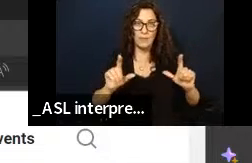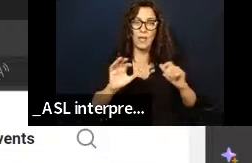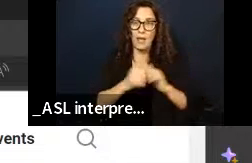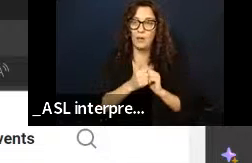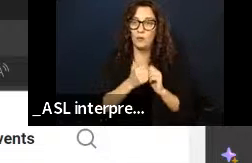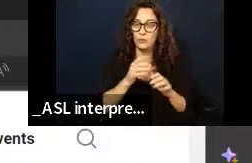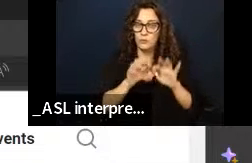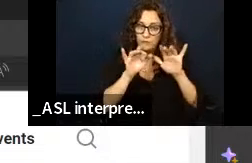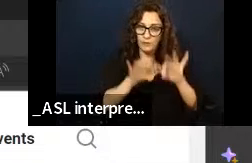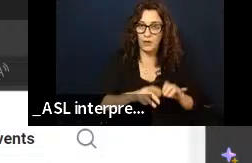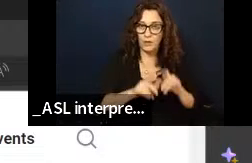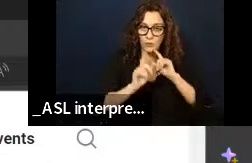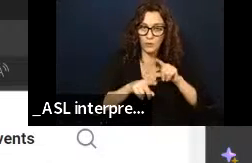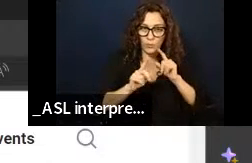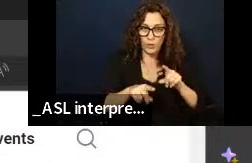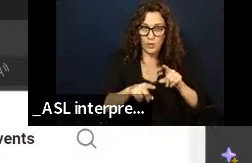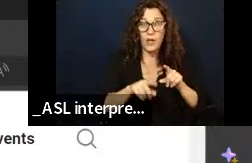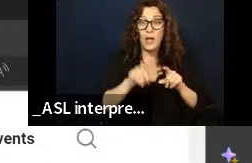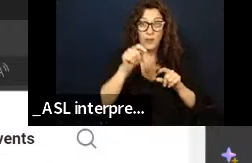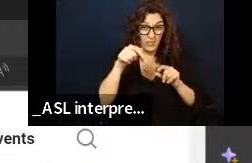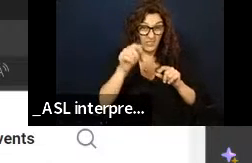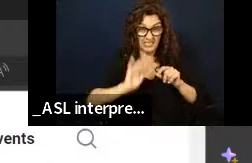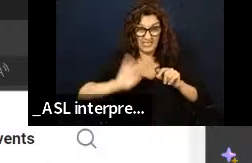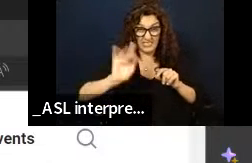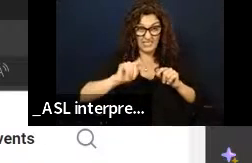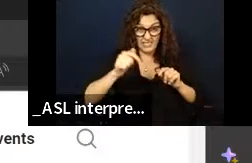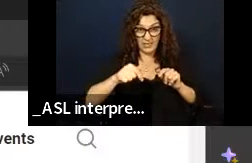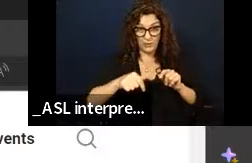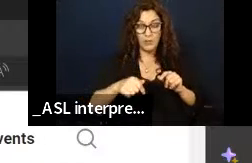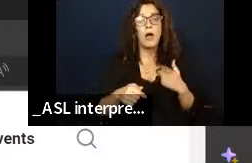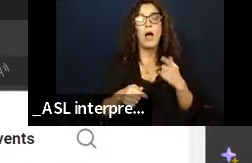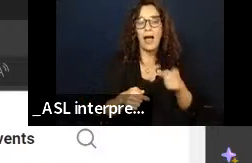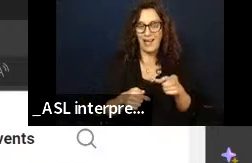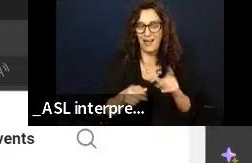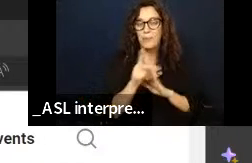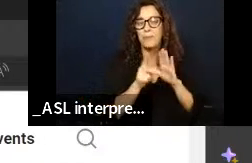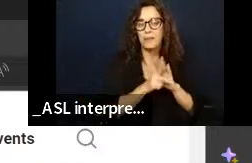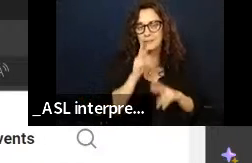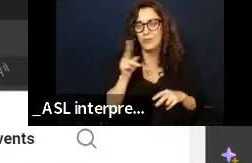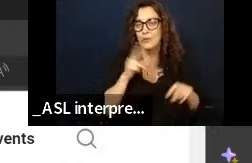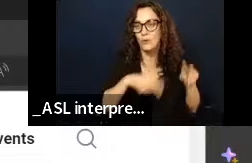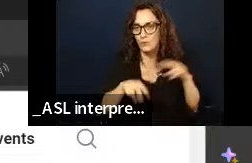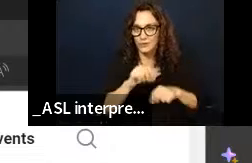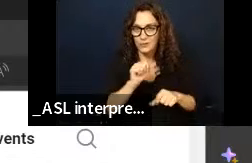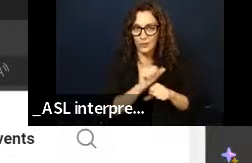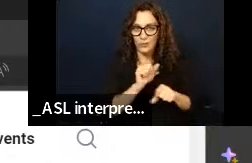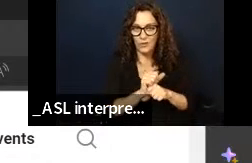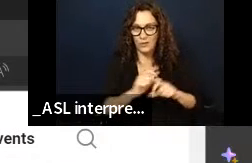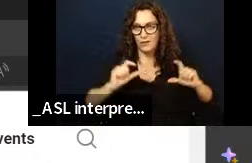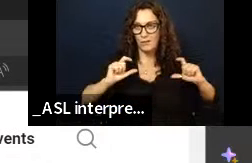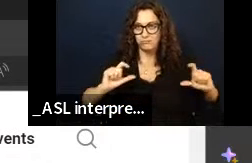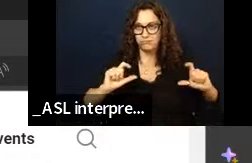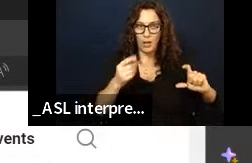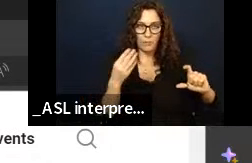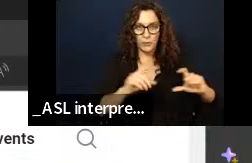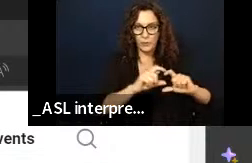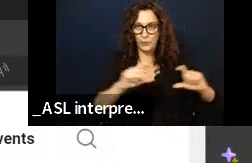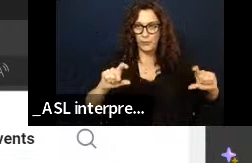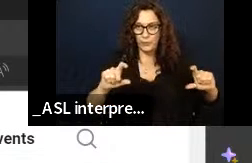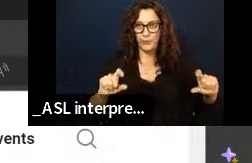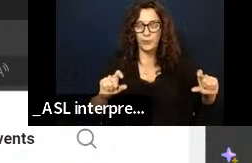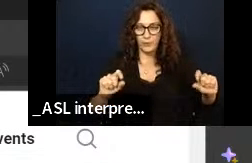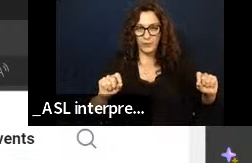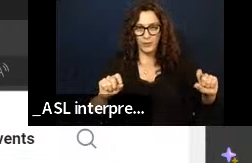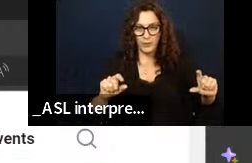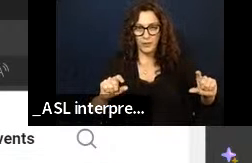do that right here. But if you go just below that, you'll be able to see the policy and oversight work. The two proposals